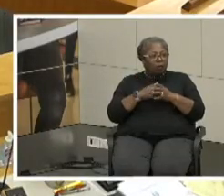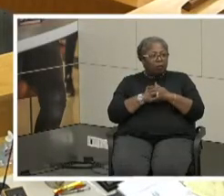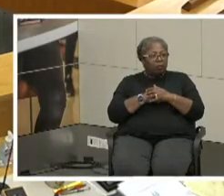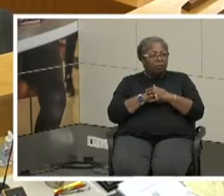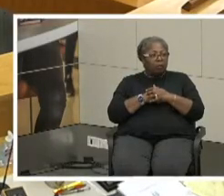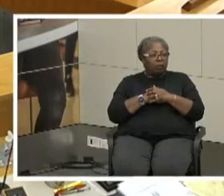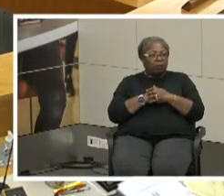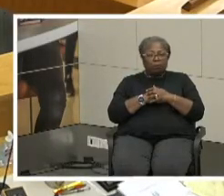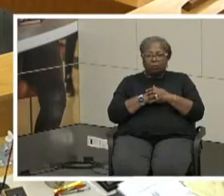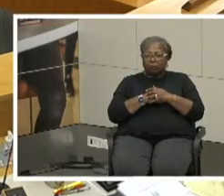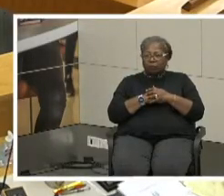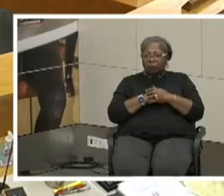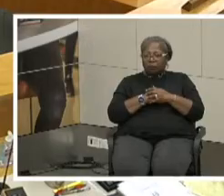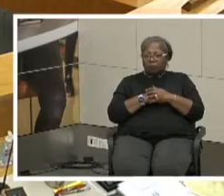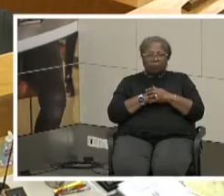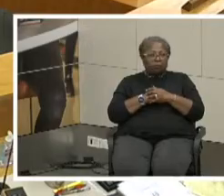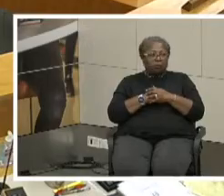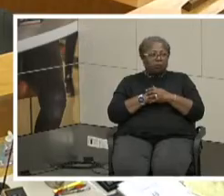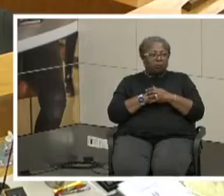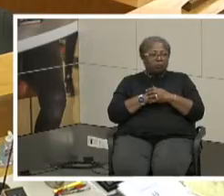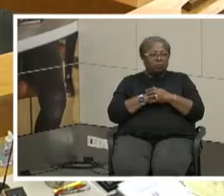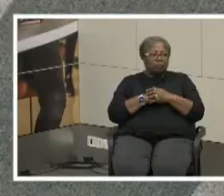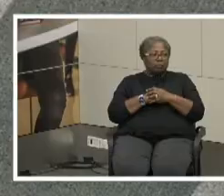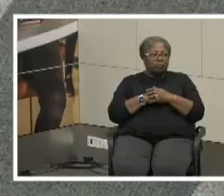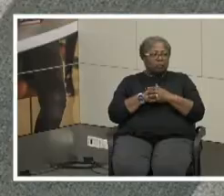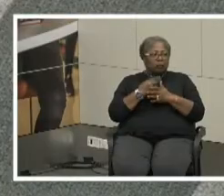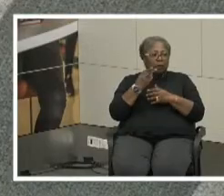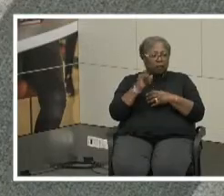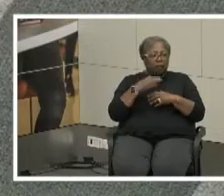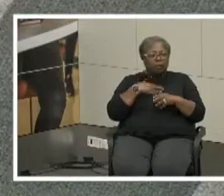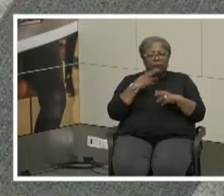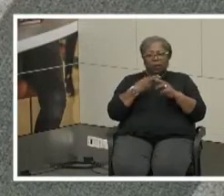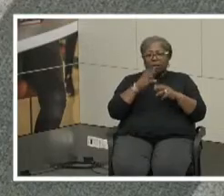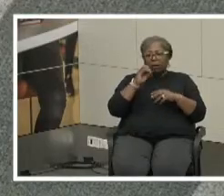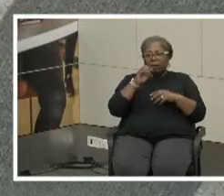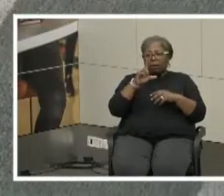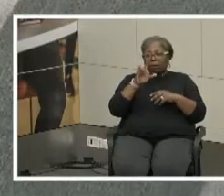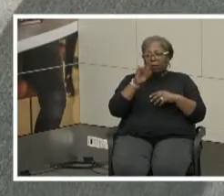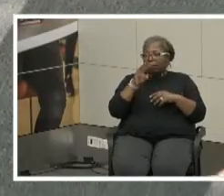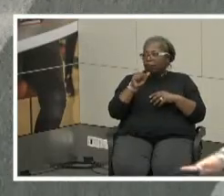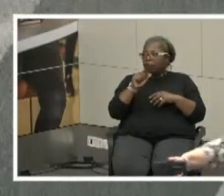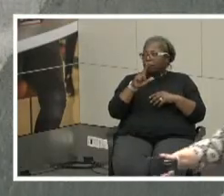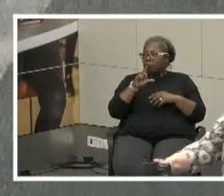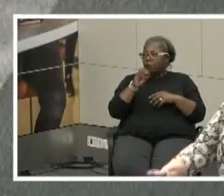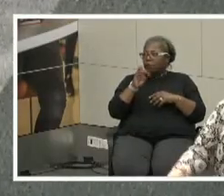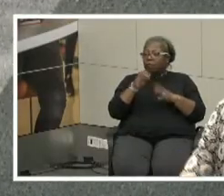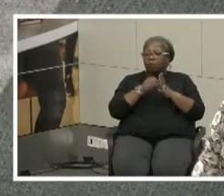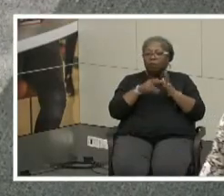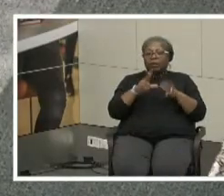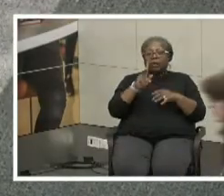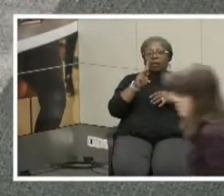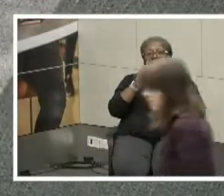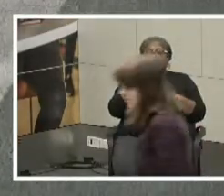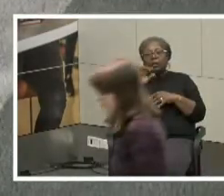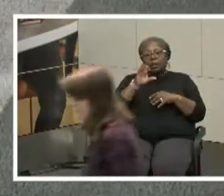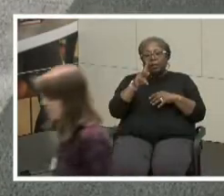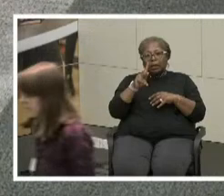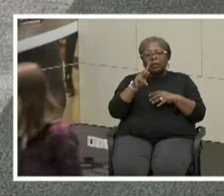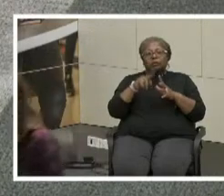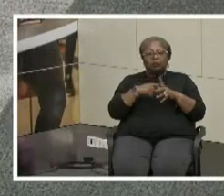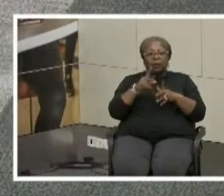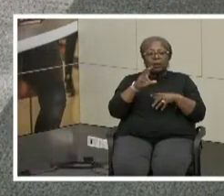on up hi my name is Olivia L and I'm a student representative of Kickstart kids karate and